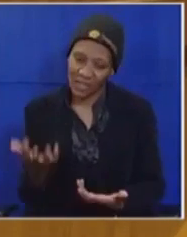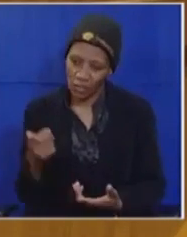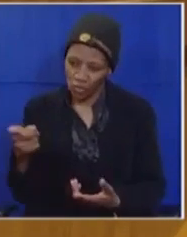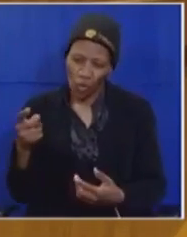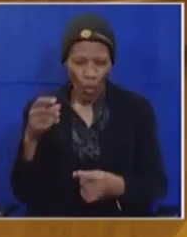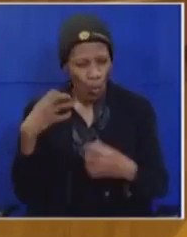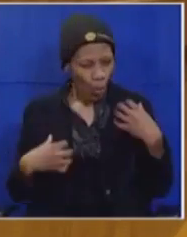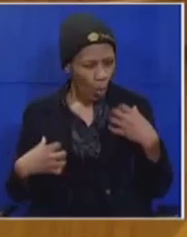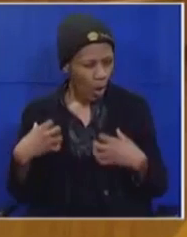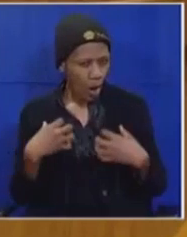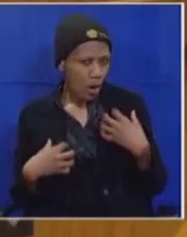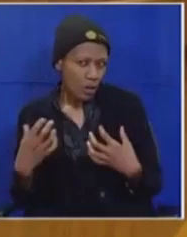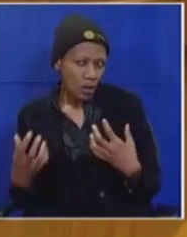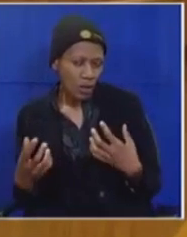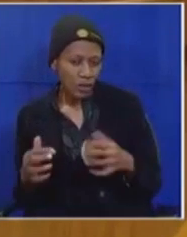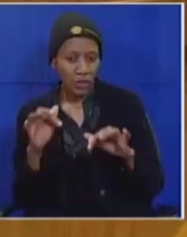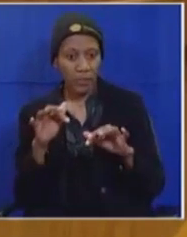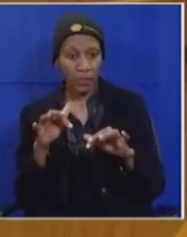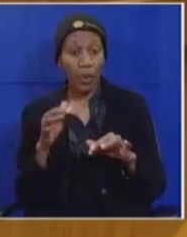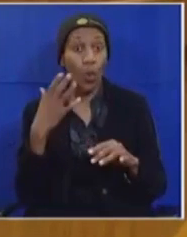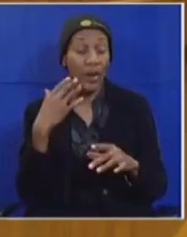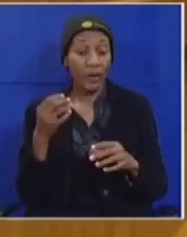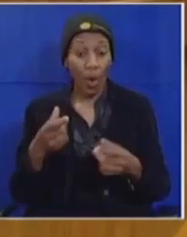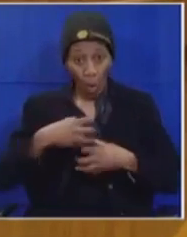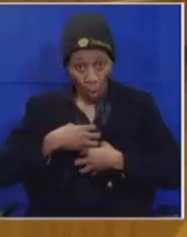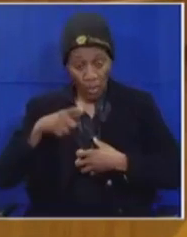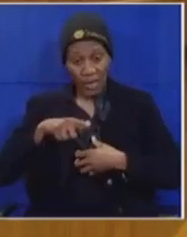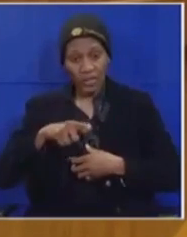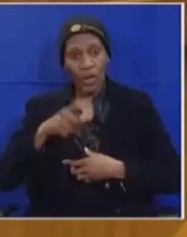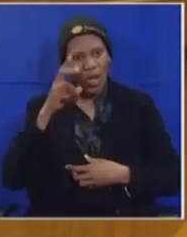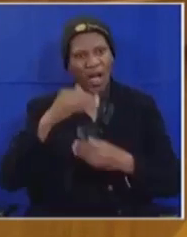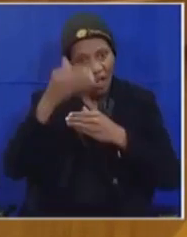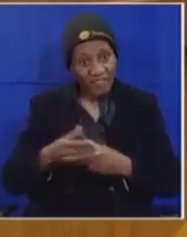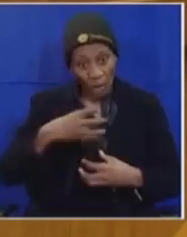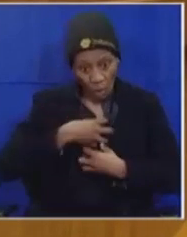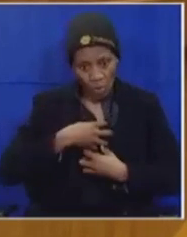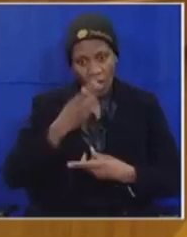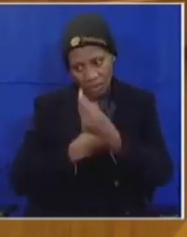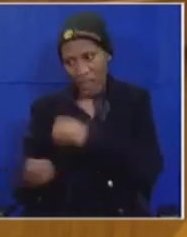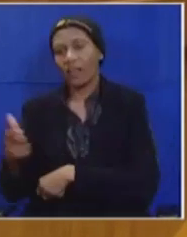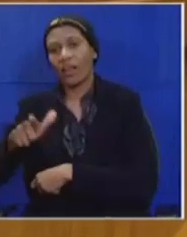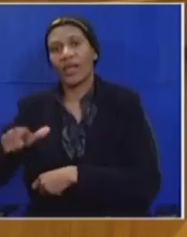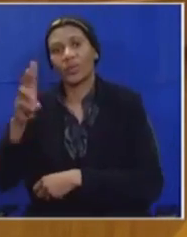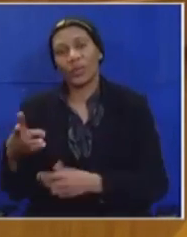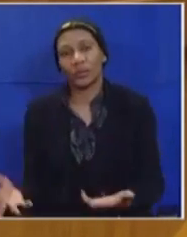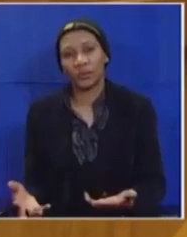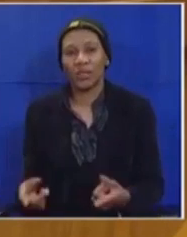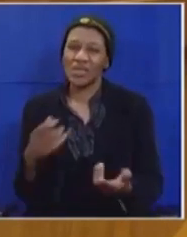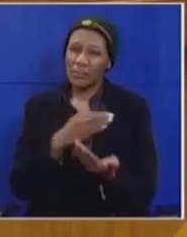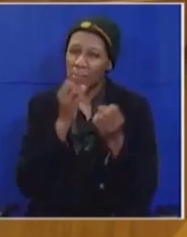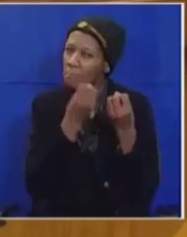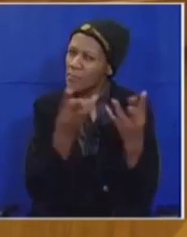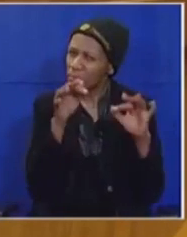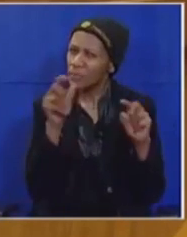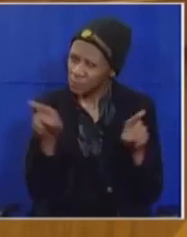be driven to start selling the land. And that is precisely one of the things that many people said, that, you know,